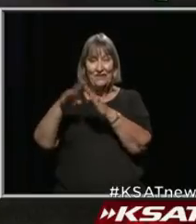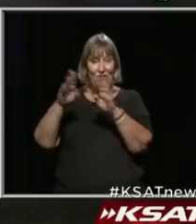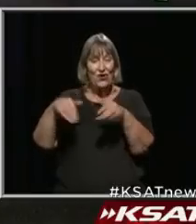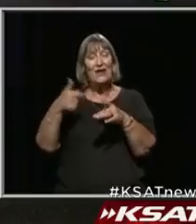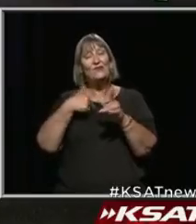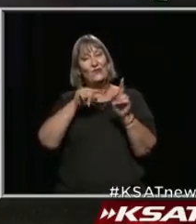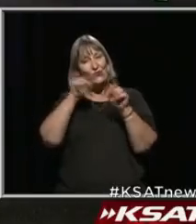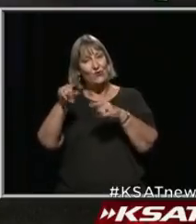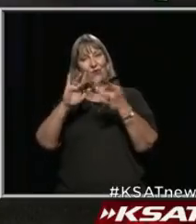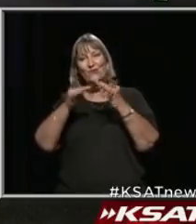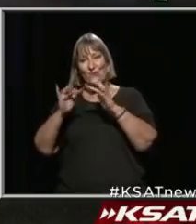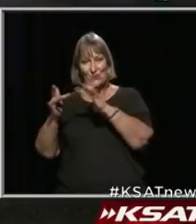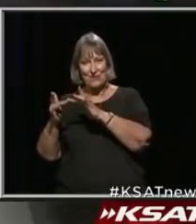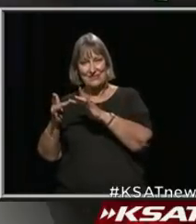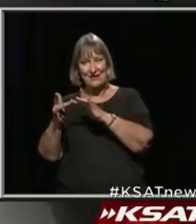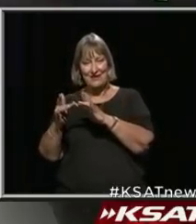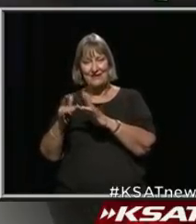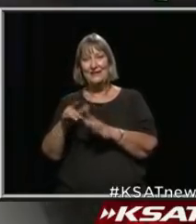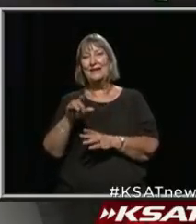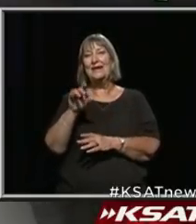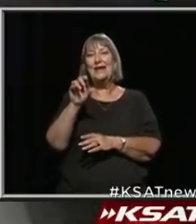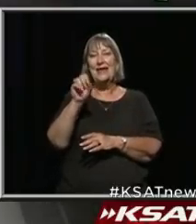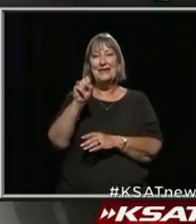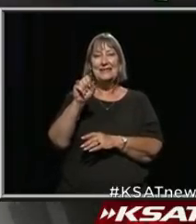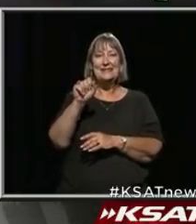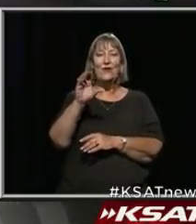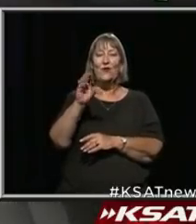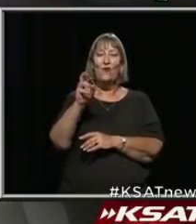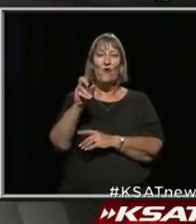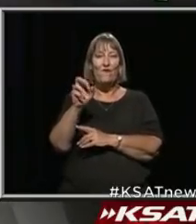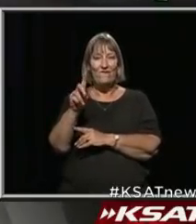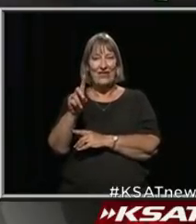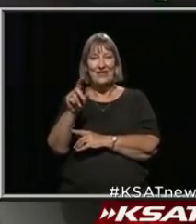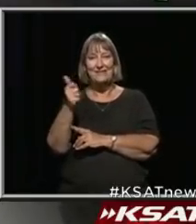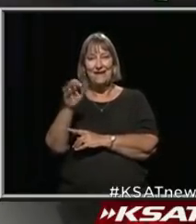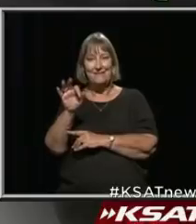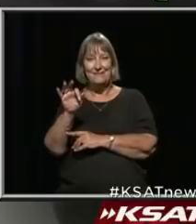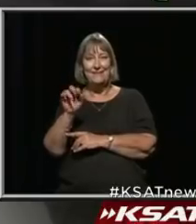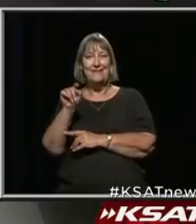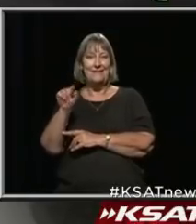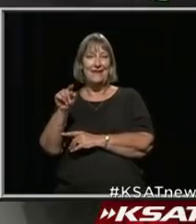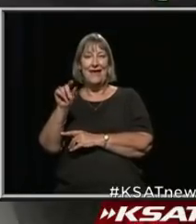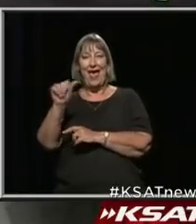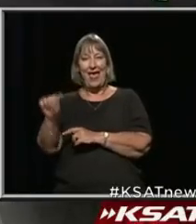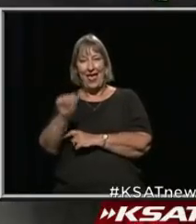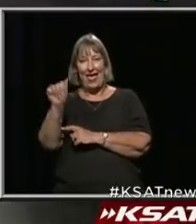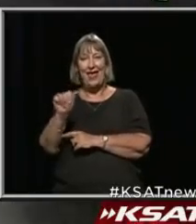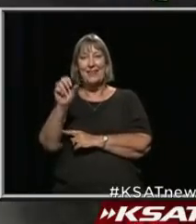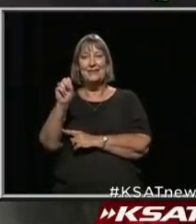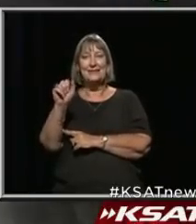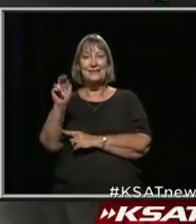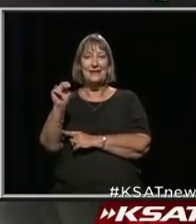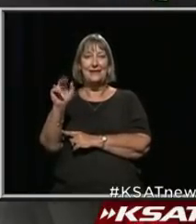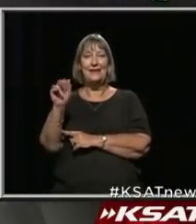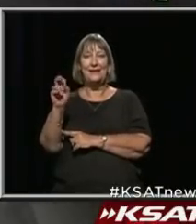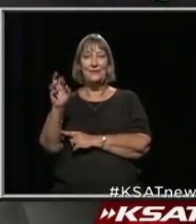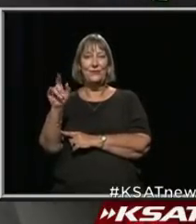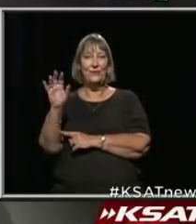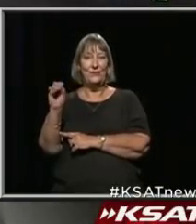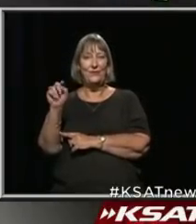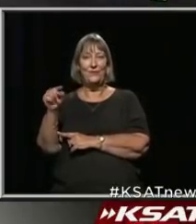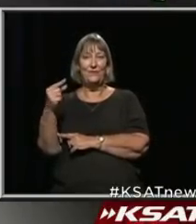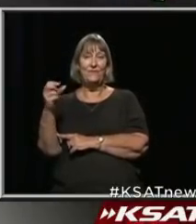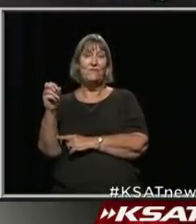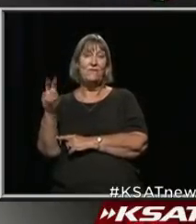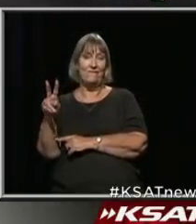covid19.sanantonio.gov, where you can find information about our emergency housing assistance program, along with many other programs that are available for our community to help